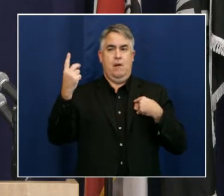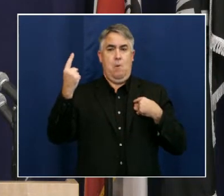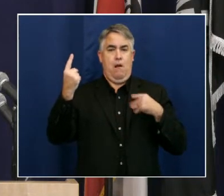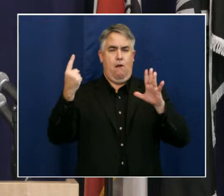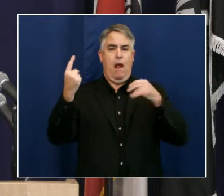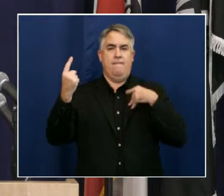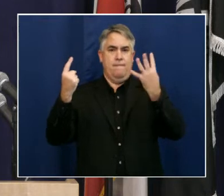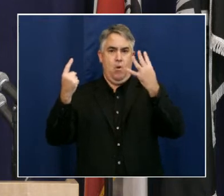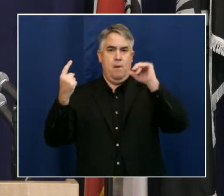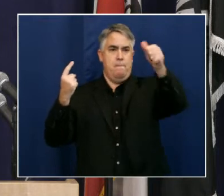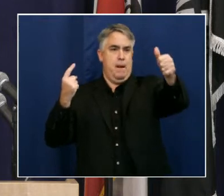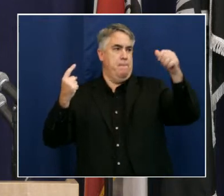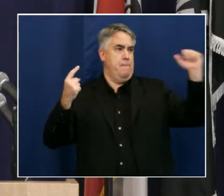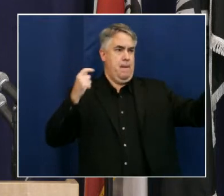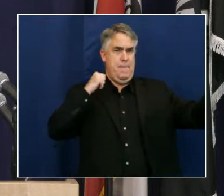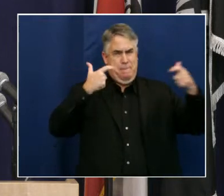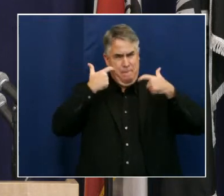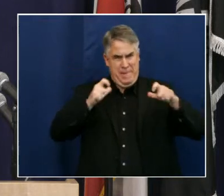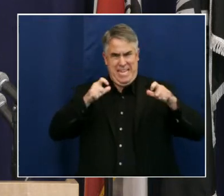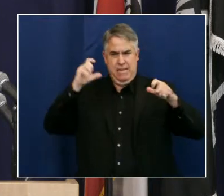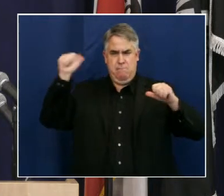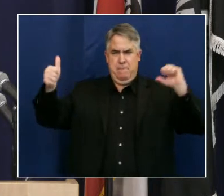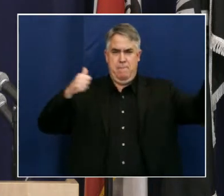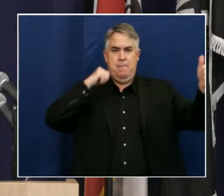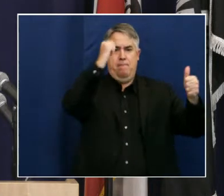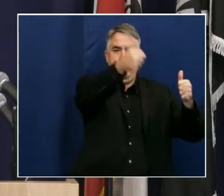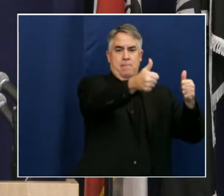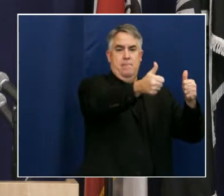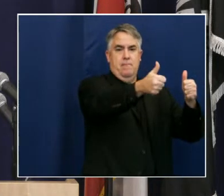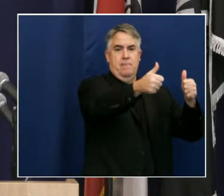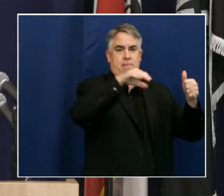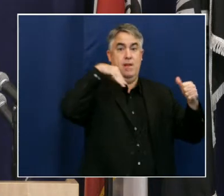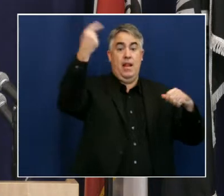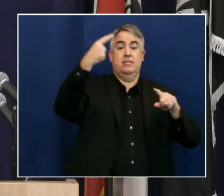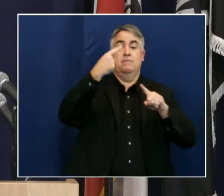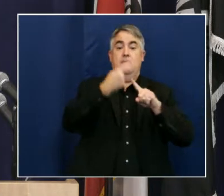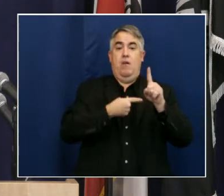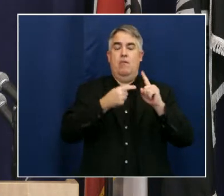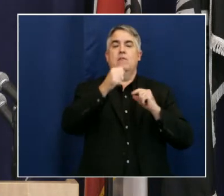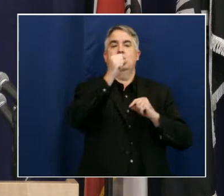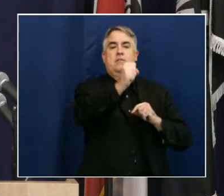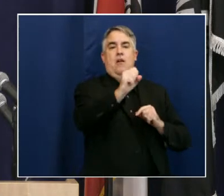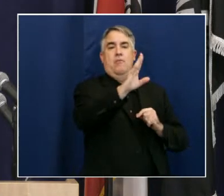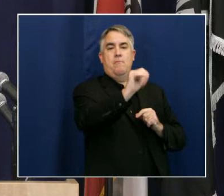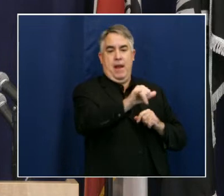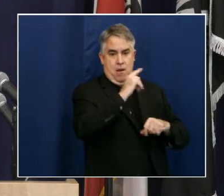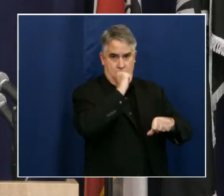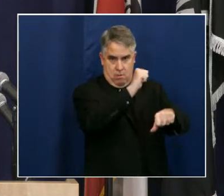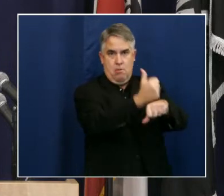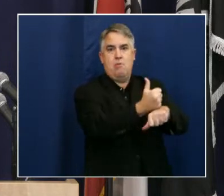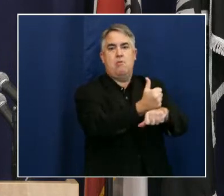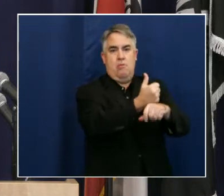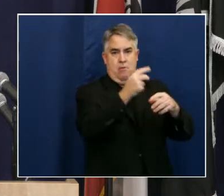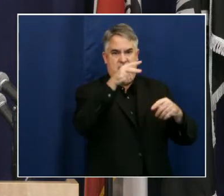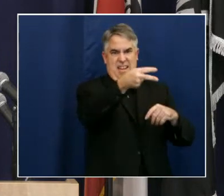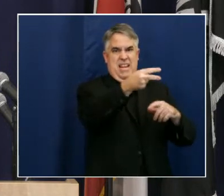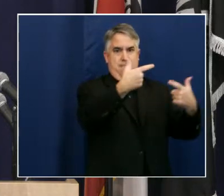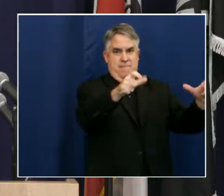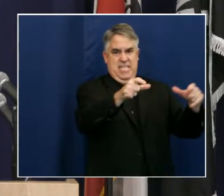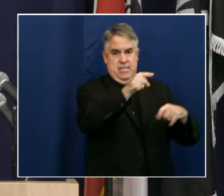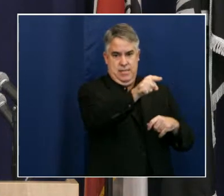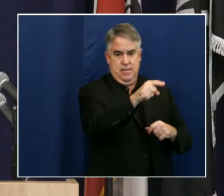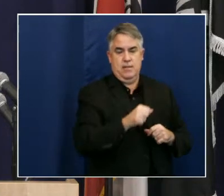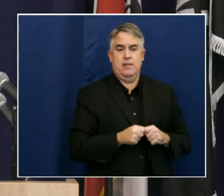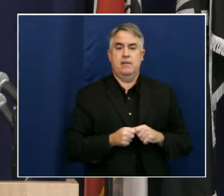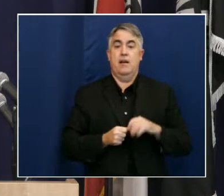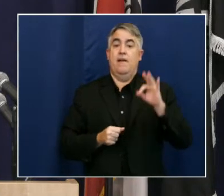our second vaccine superstation in the South Bay area in early February. And then also in February